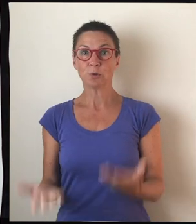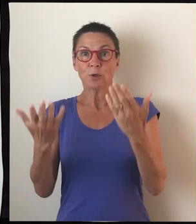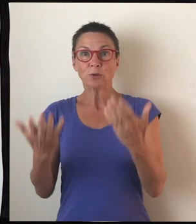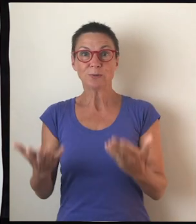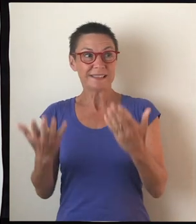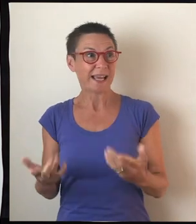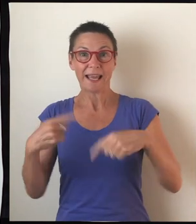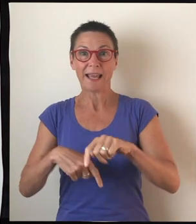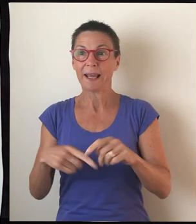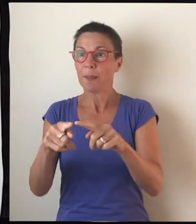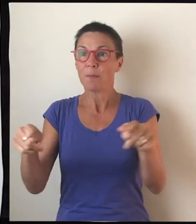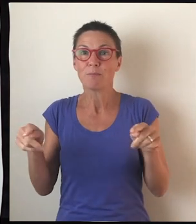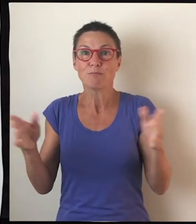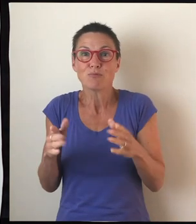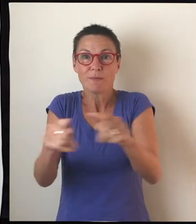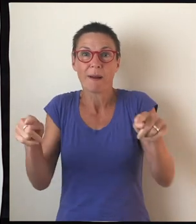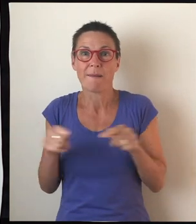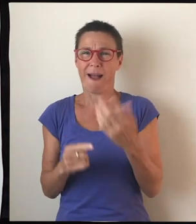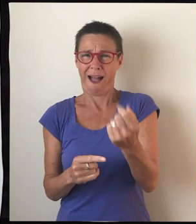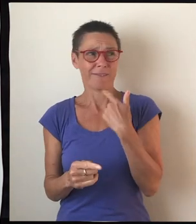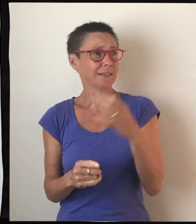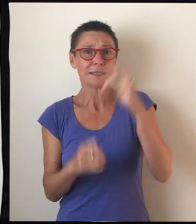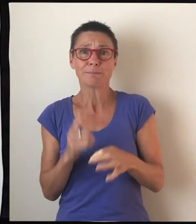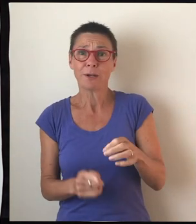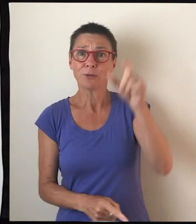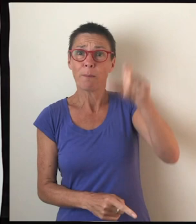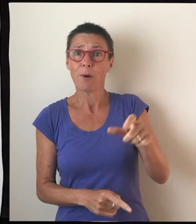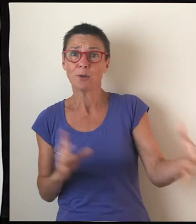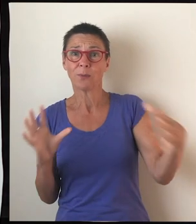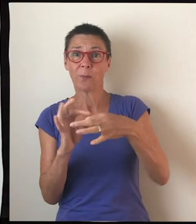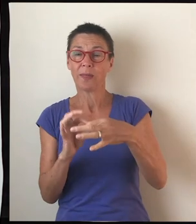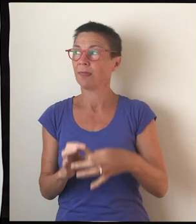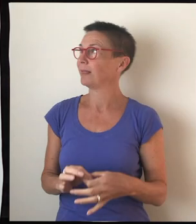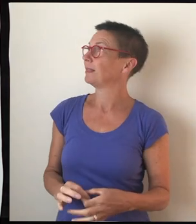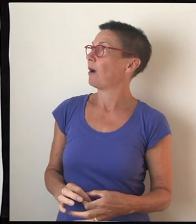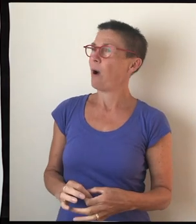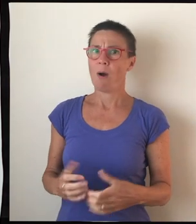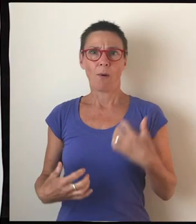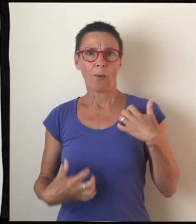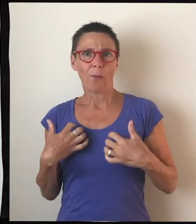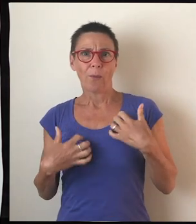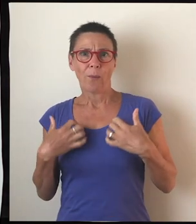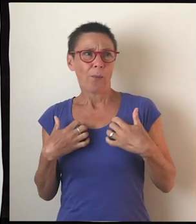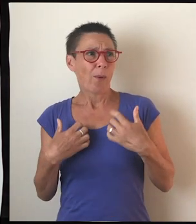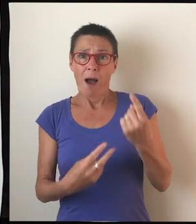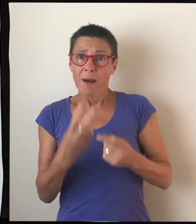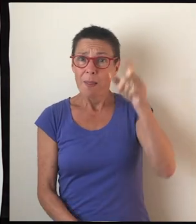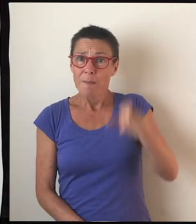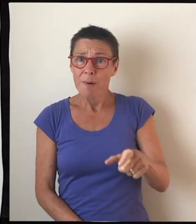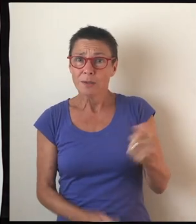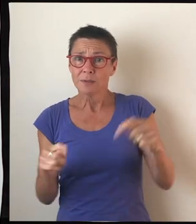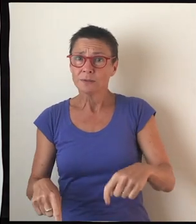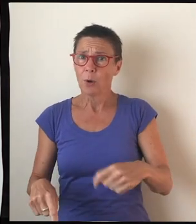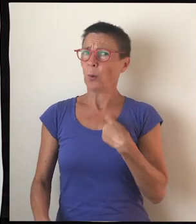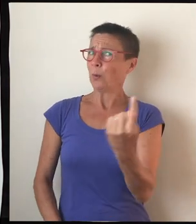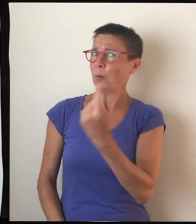today's Anna and Arji's Broom Cupboard, we've got a special guest. Oh, I am so excited about this special guest. Tell